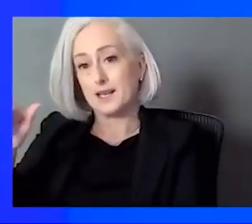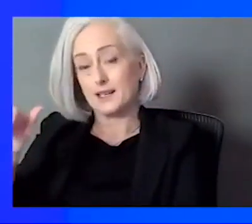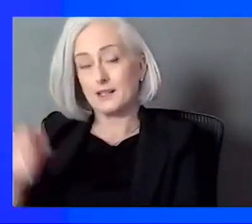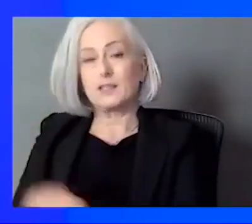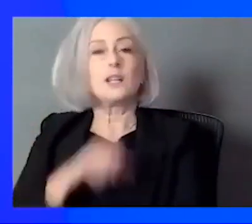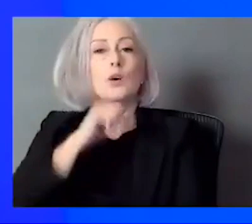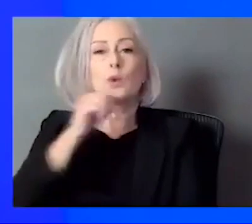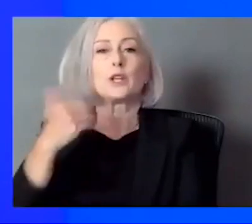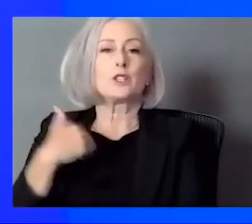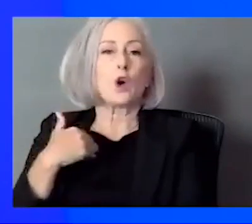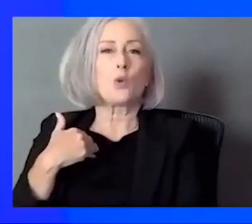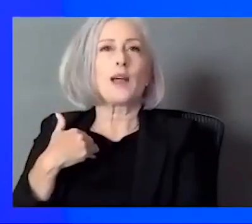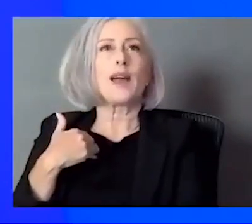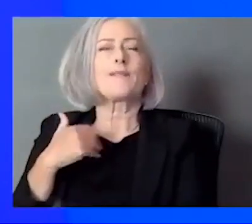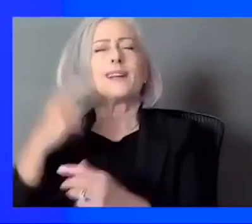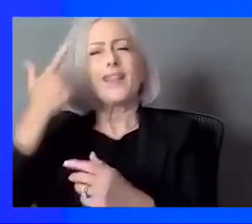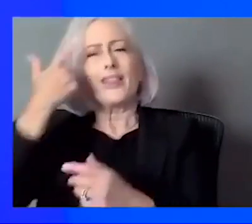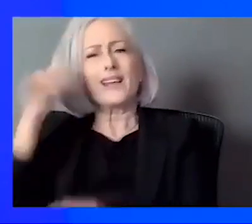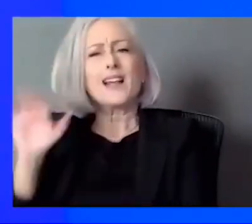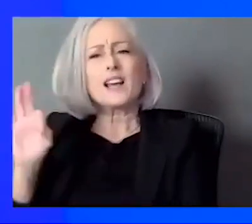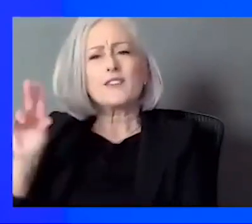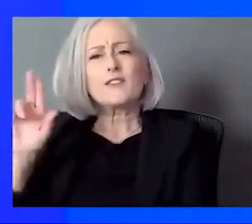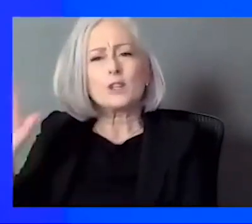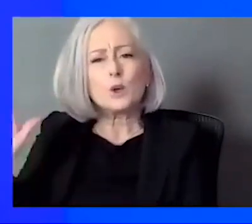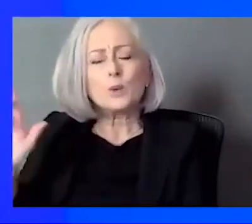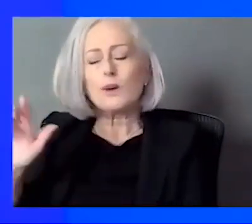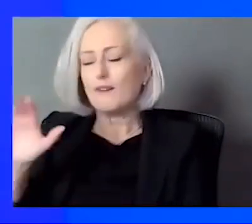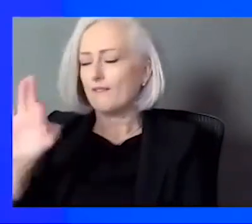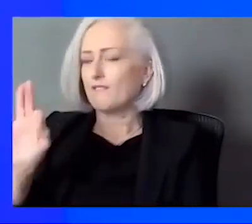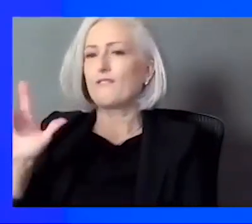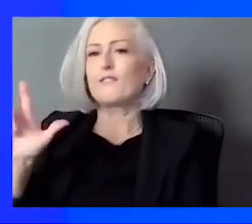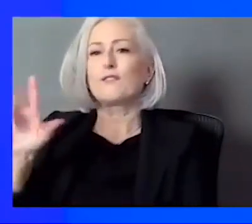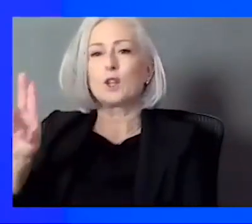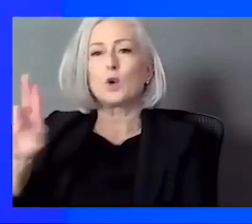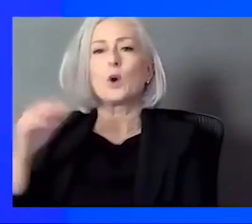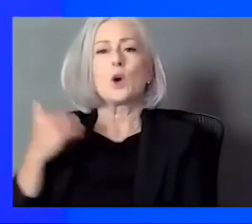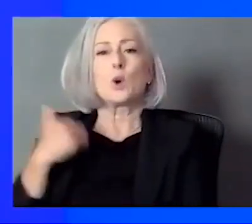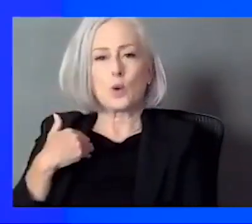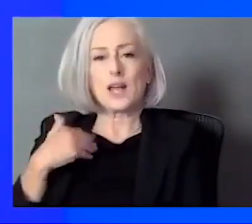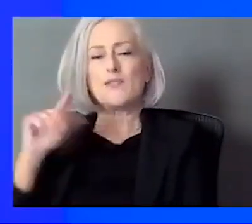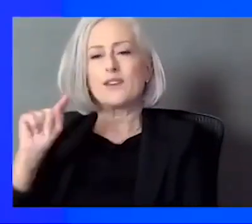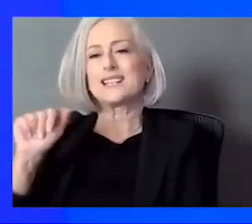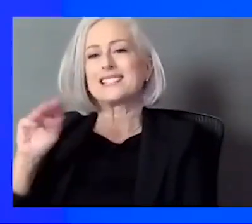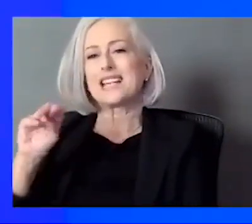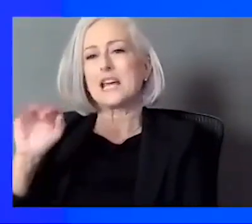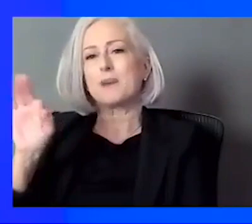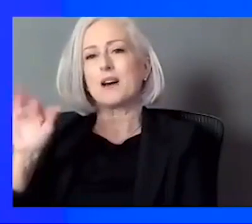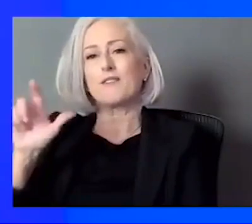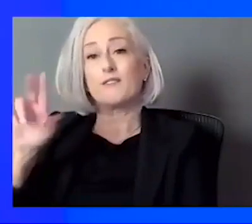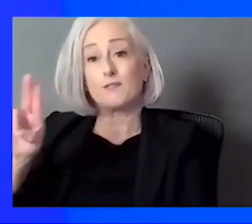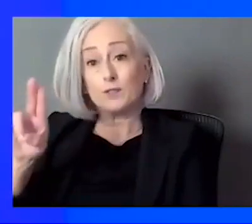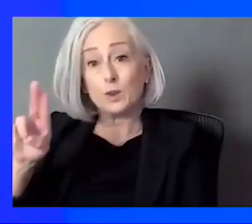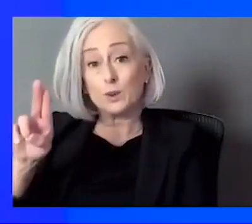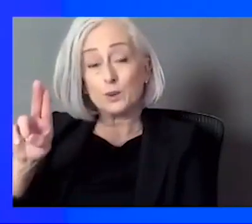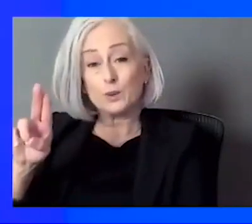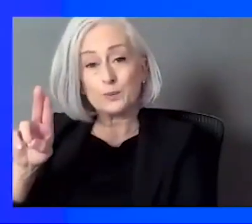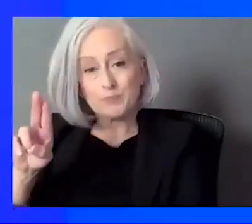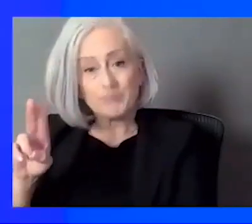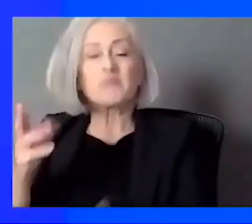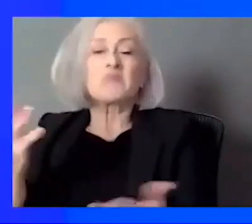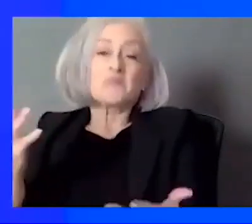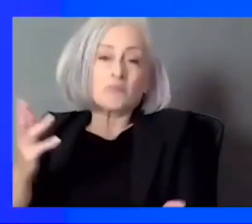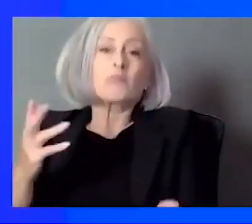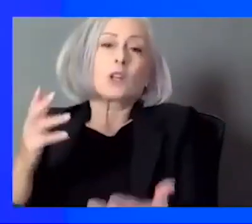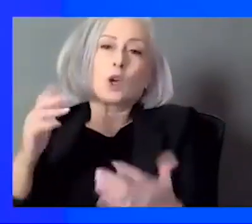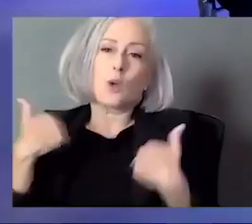we use for influenza, but even that is not a very good drug per se compared to what the benefits of